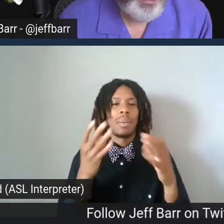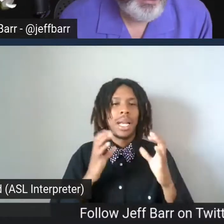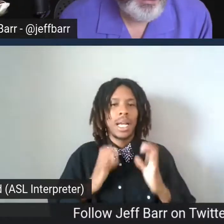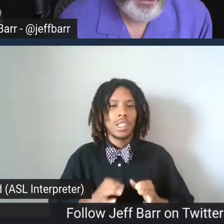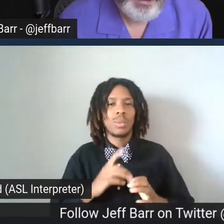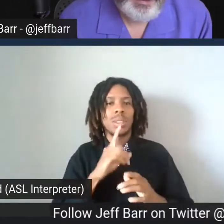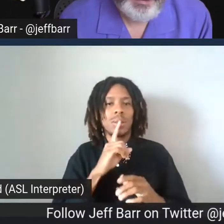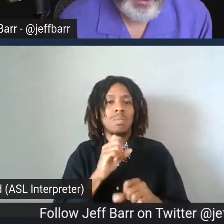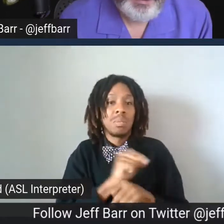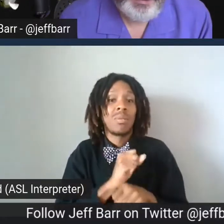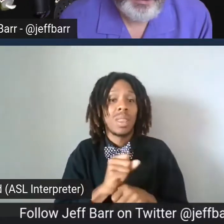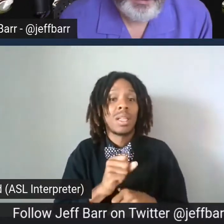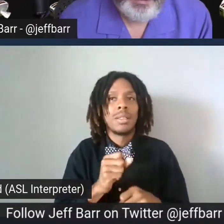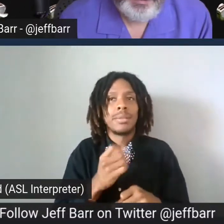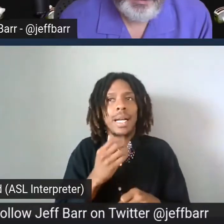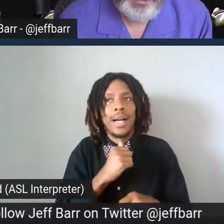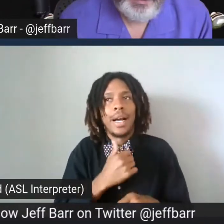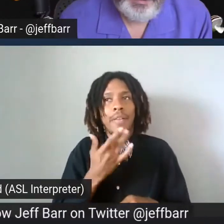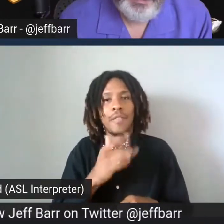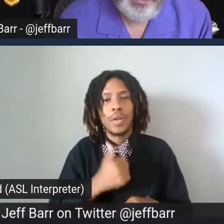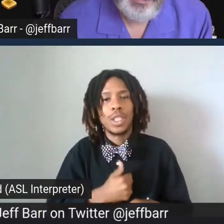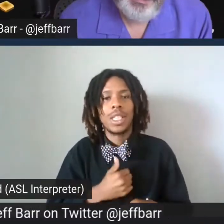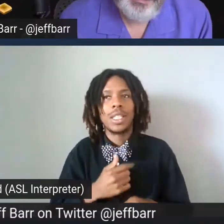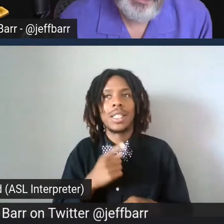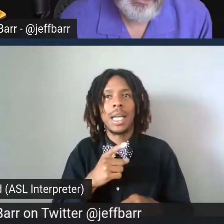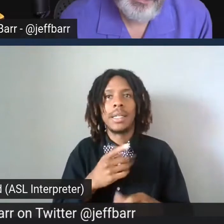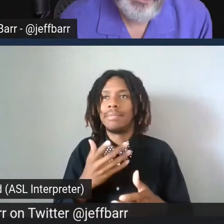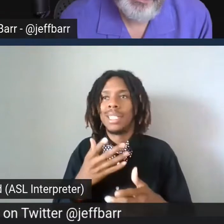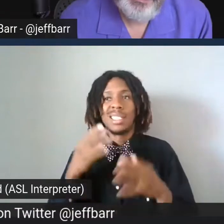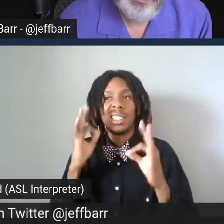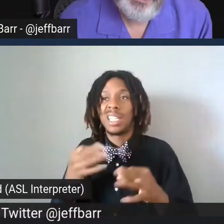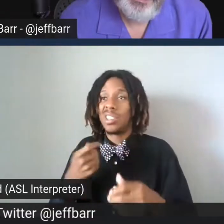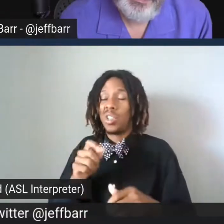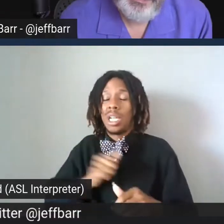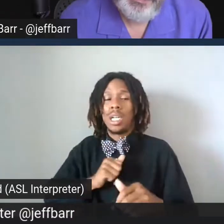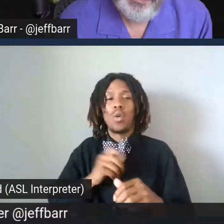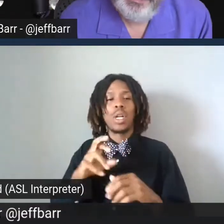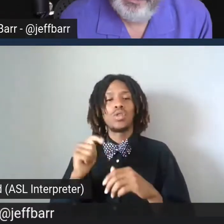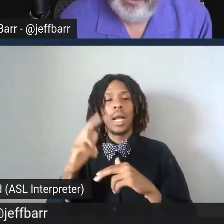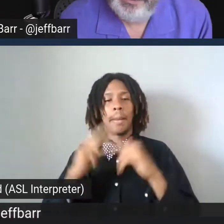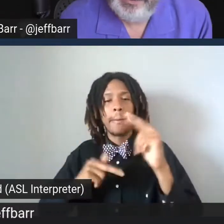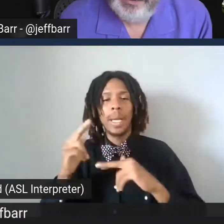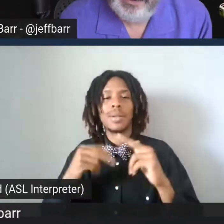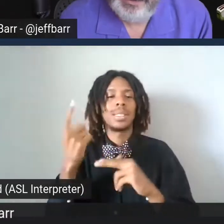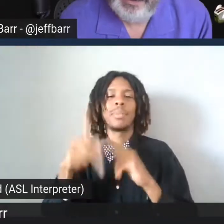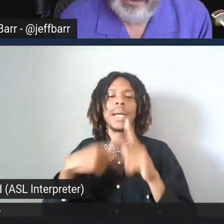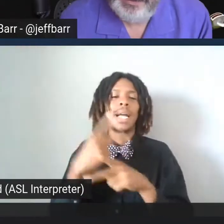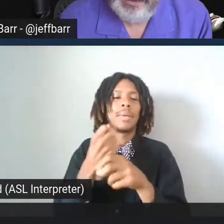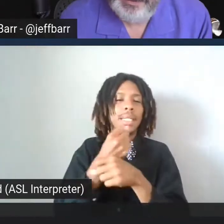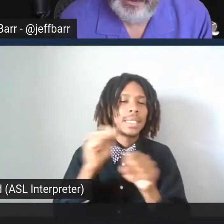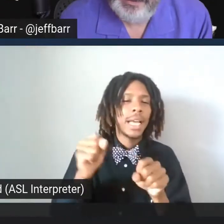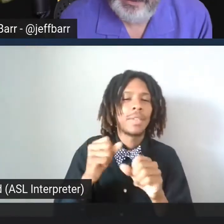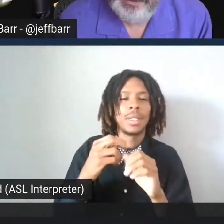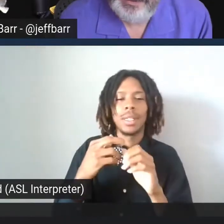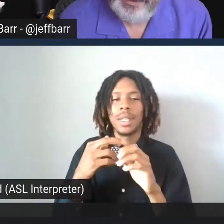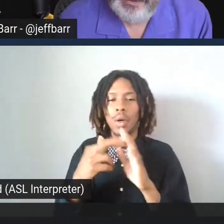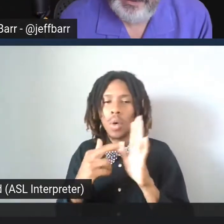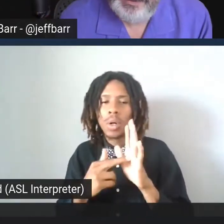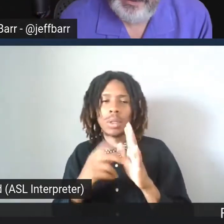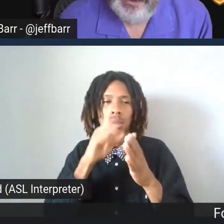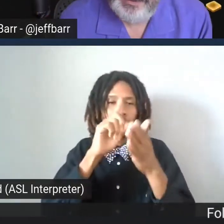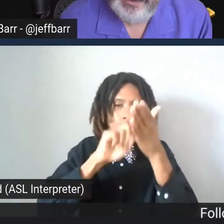actually unfortunately resort to things like that, or people build some kind of safety rules and checks